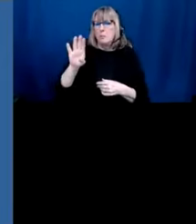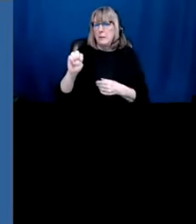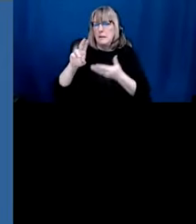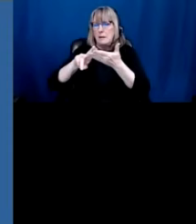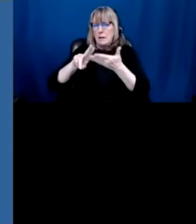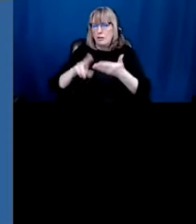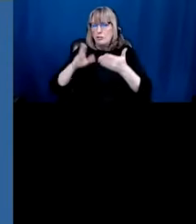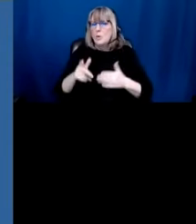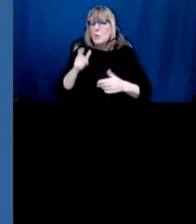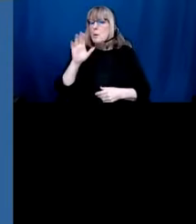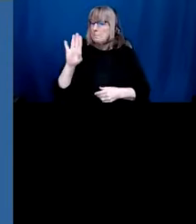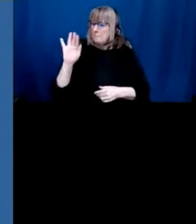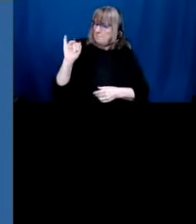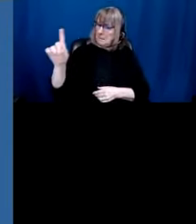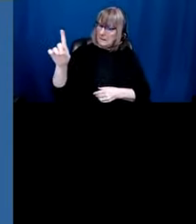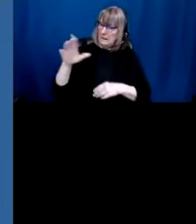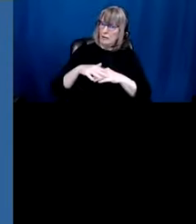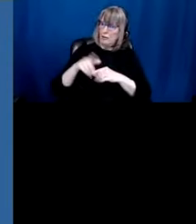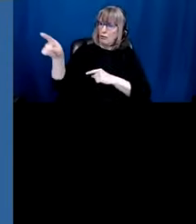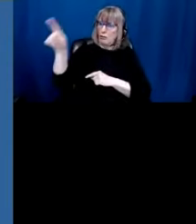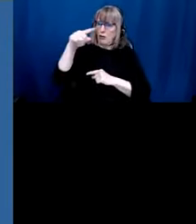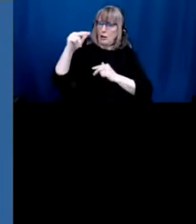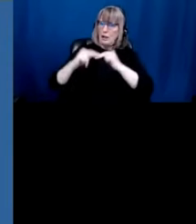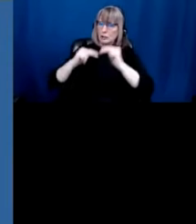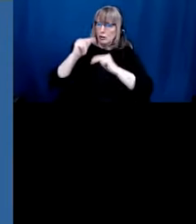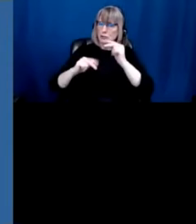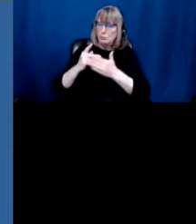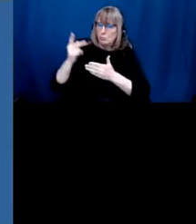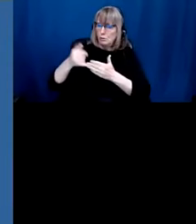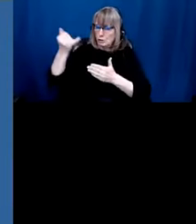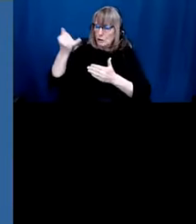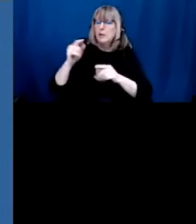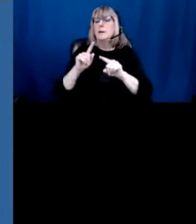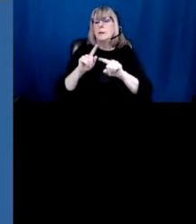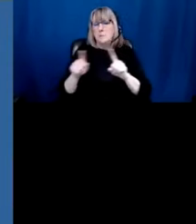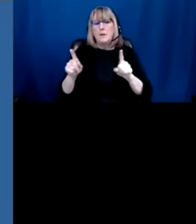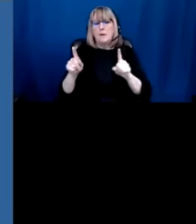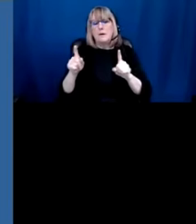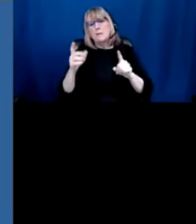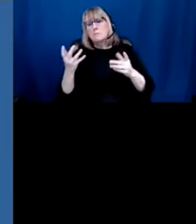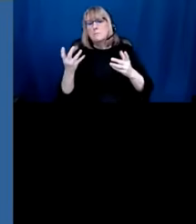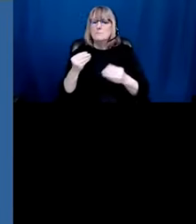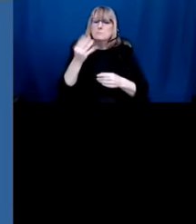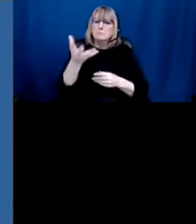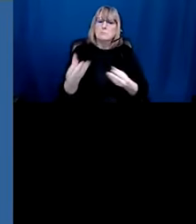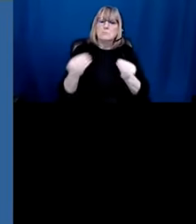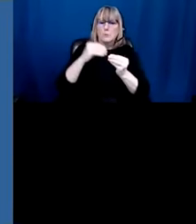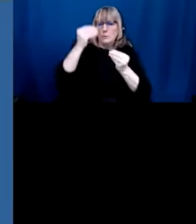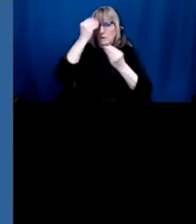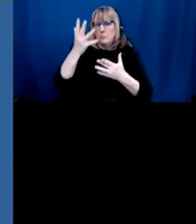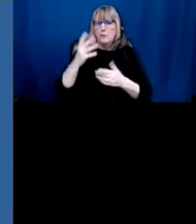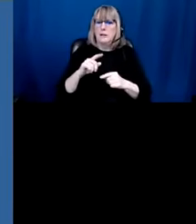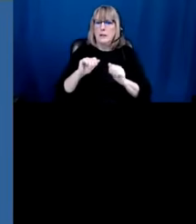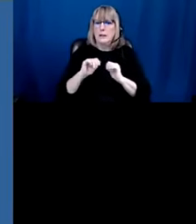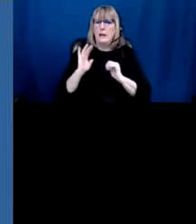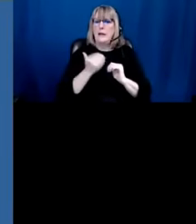contractors who bid on construction projects, but I do want to provide a little bit more information about the outreach